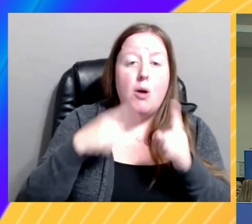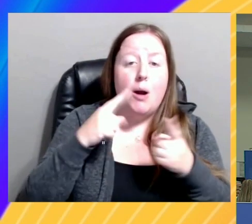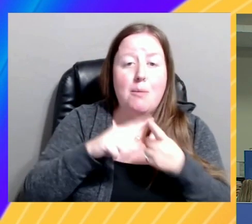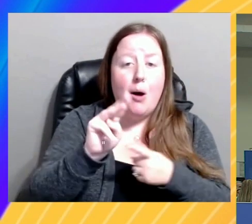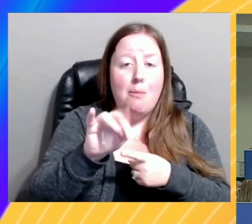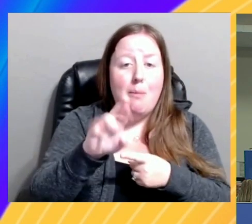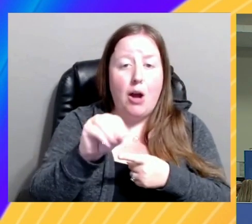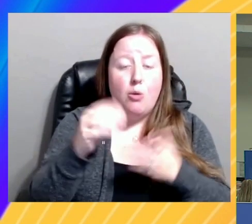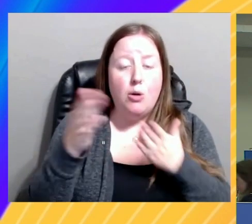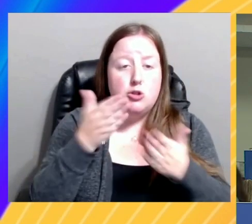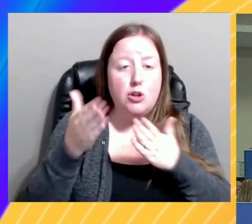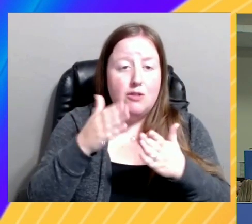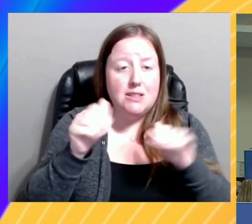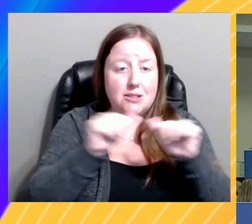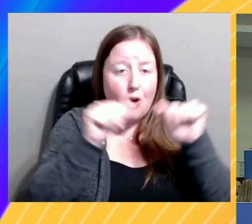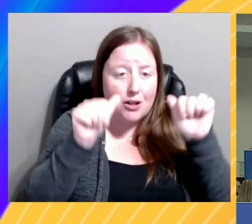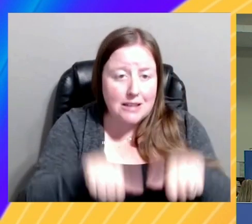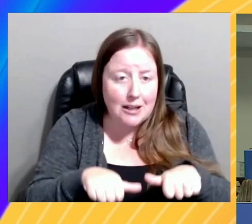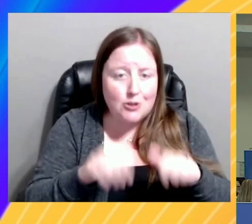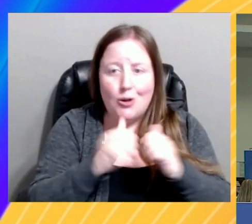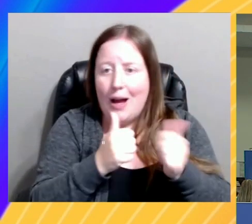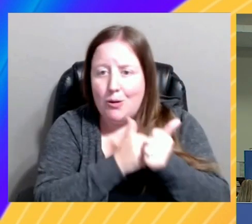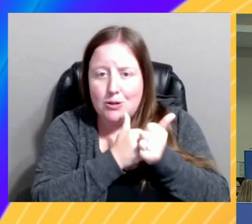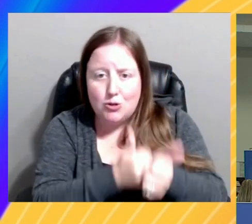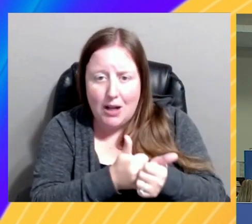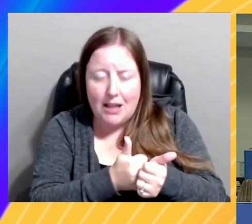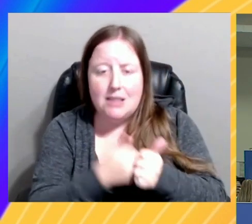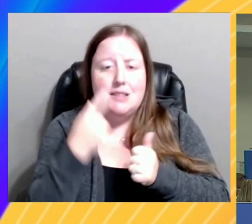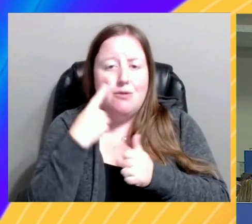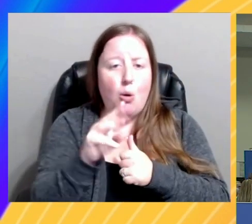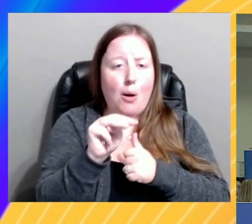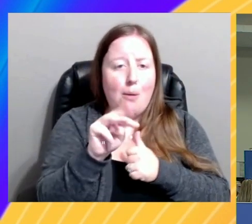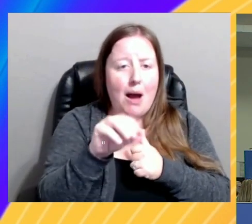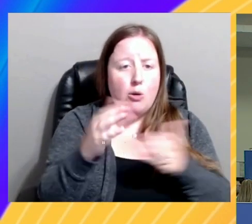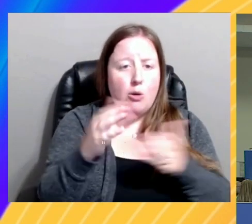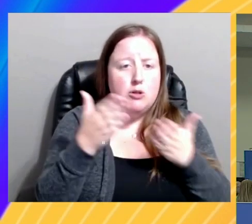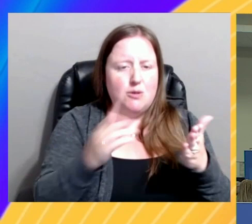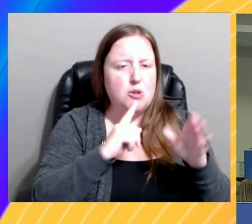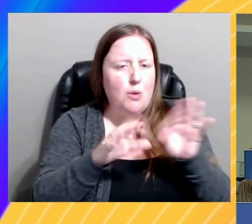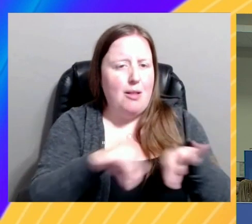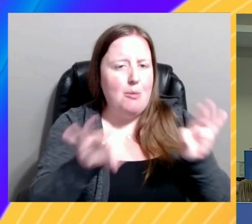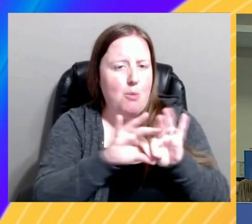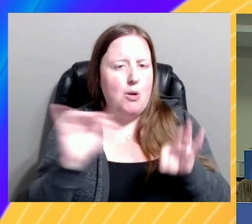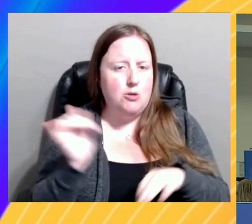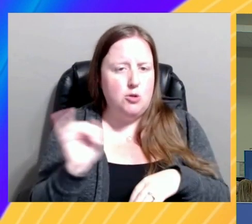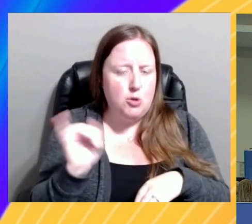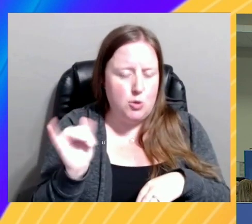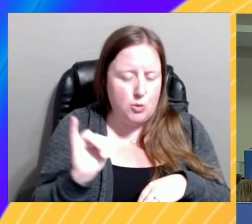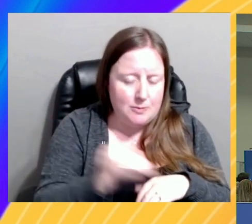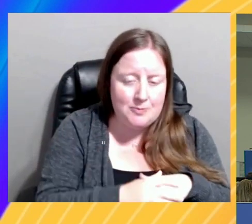architecture, traceability between those microservices is a big deal as well. Right. So,